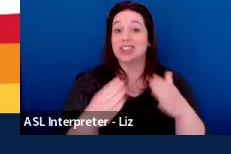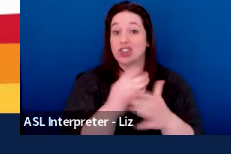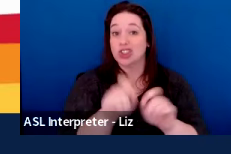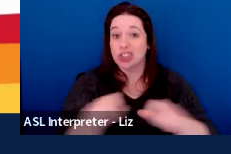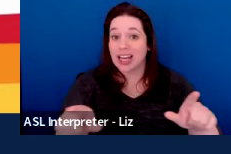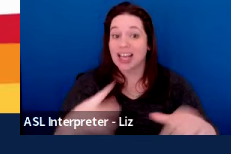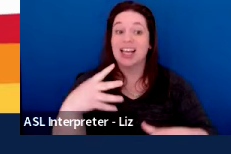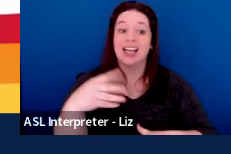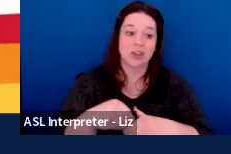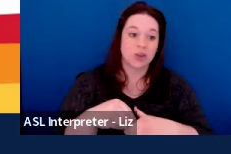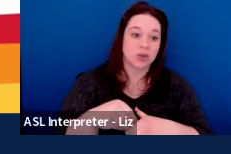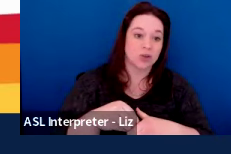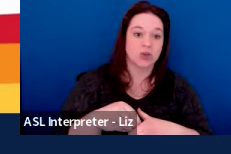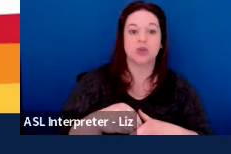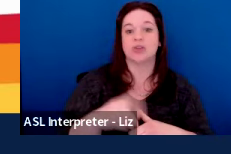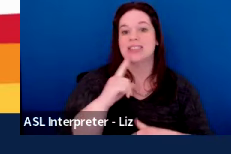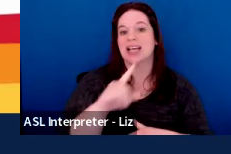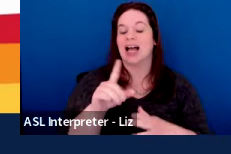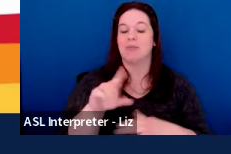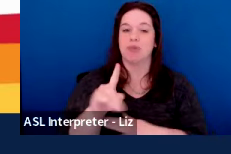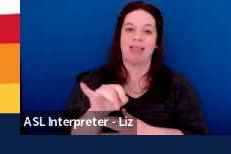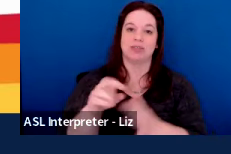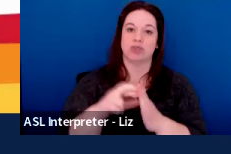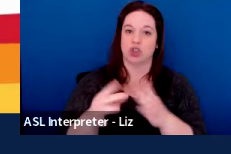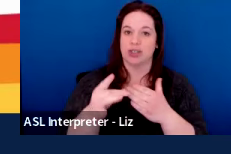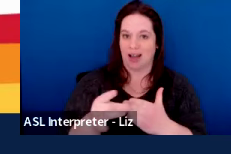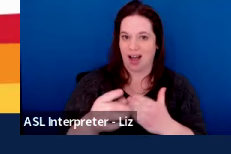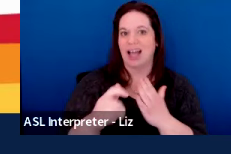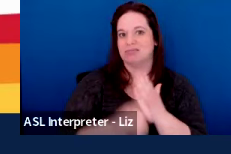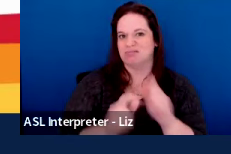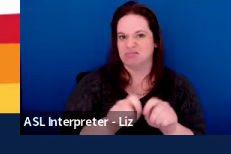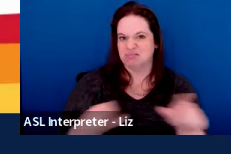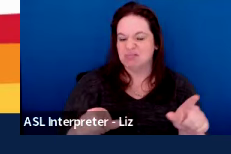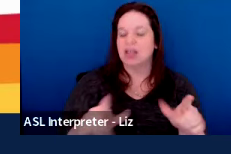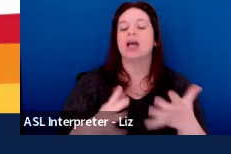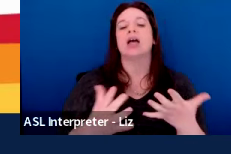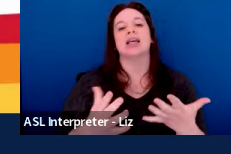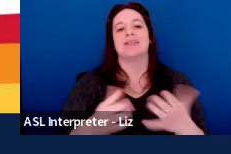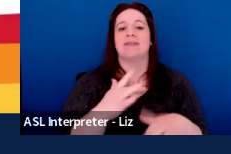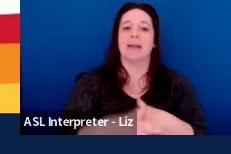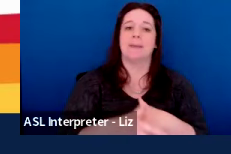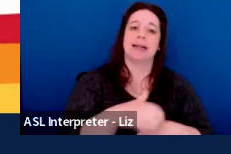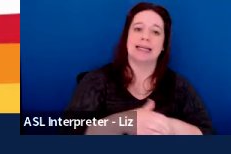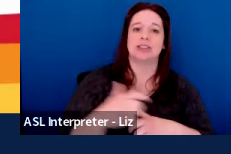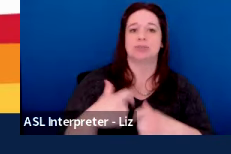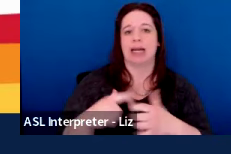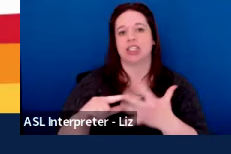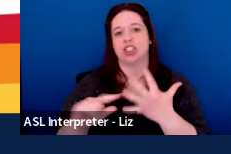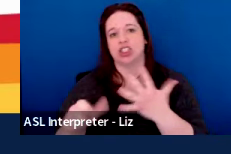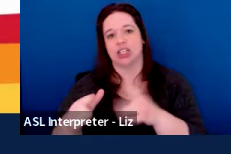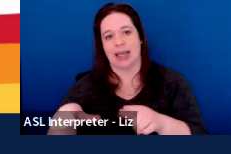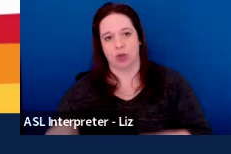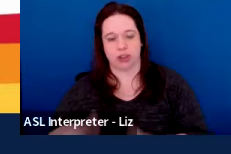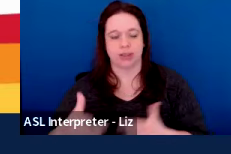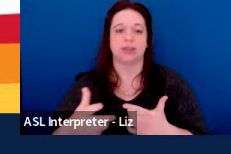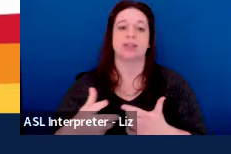includes our flagship publication, the Paralysis Research Guide, which some of you might be familiar with. It's available in English and Spanish and additional languages.